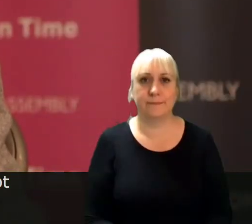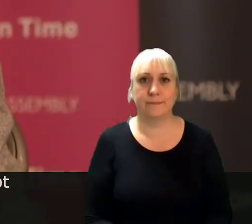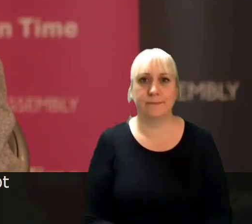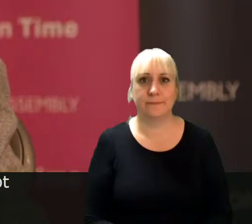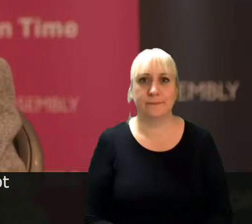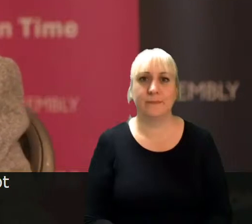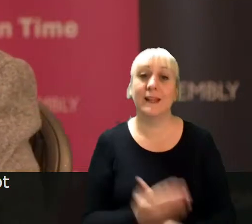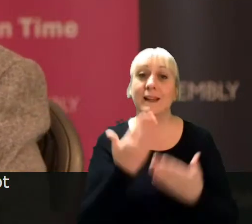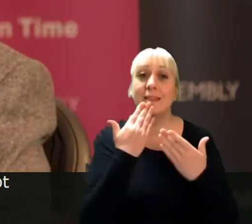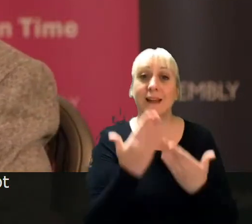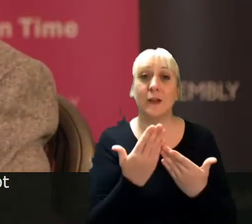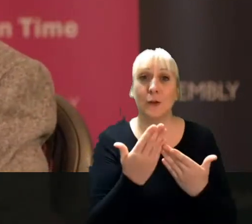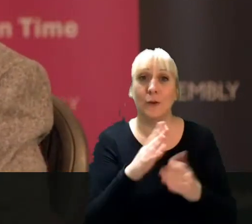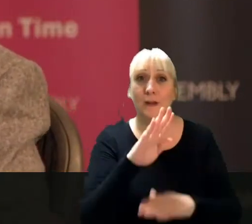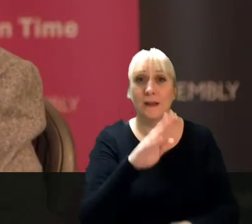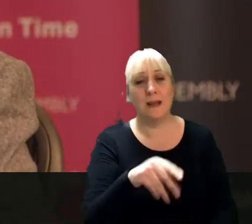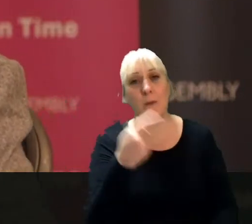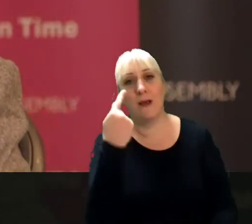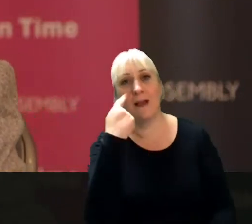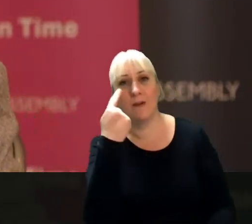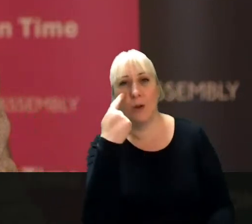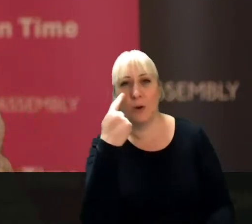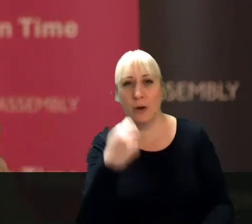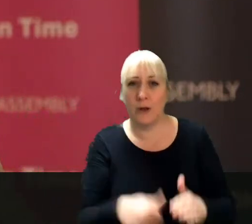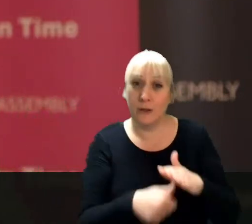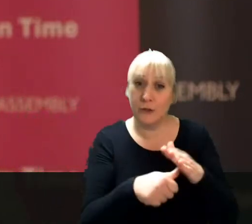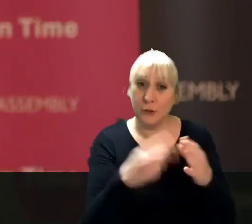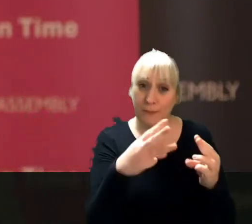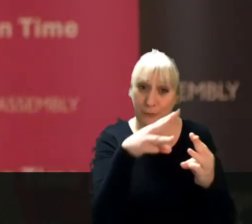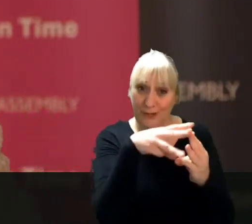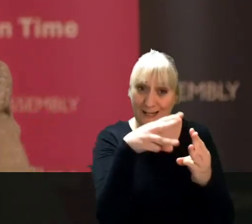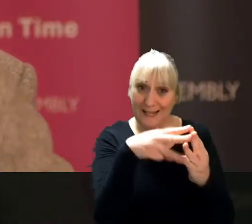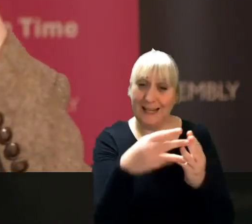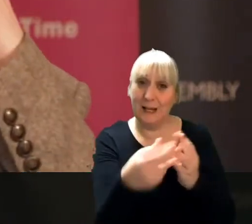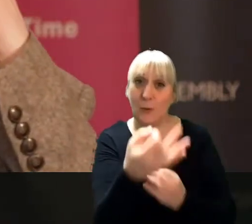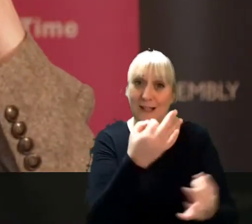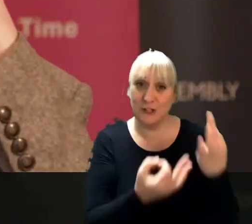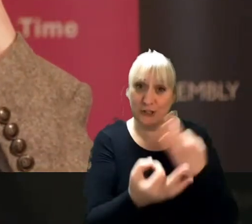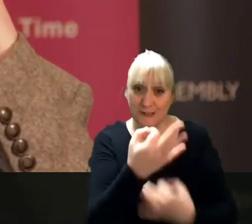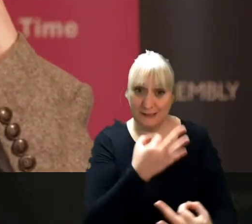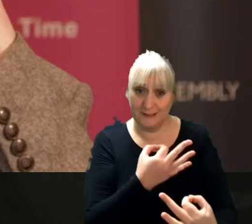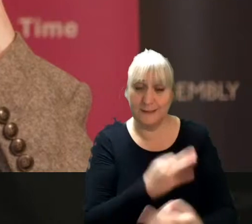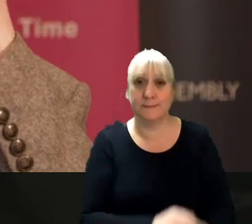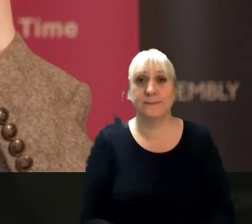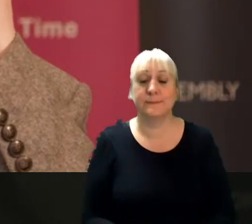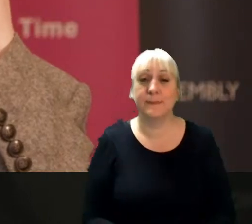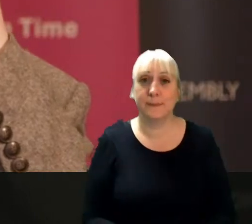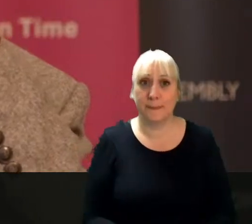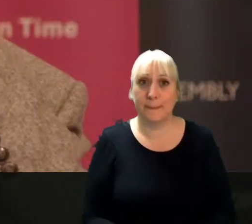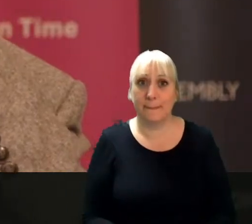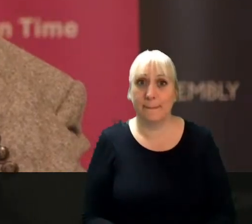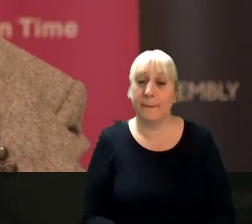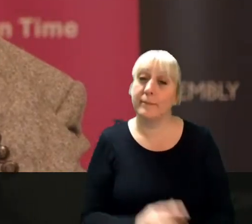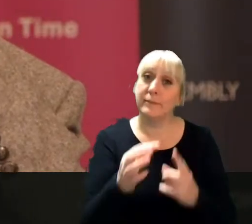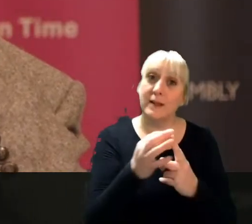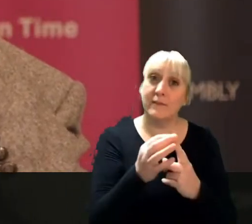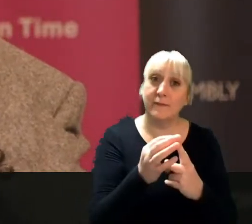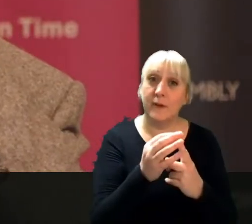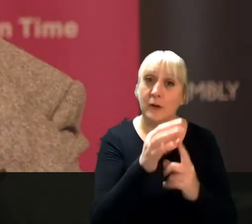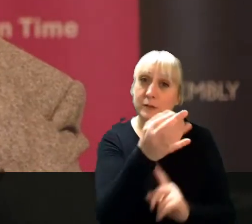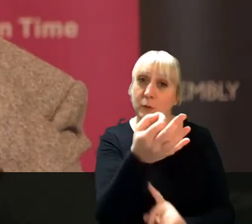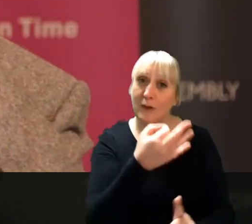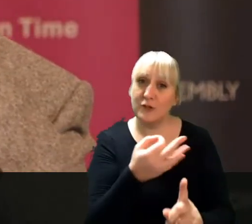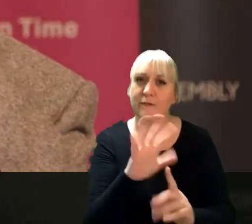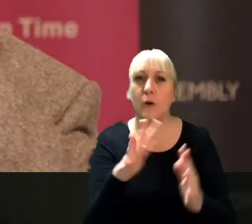three liked questions from the chat. The first question is from Waltham Forest, who are doing